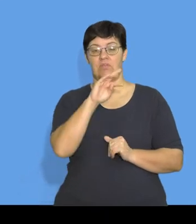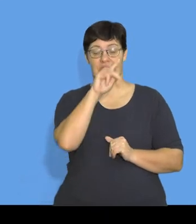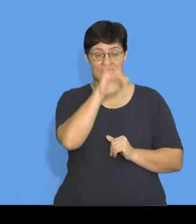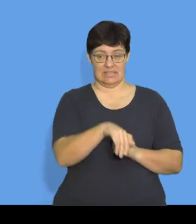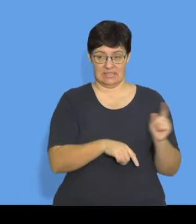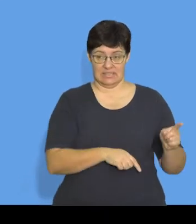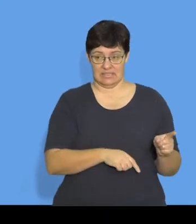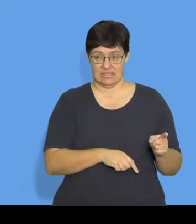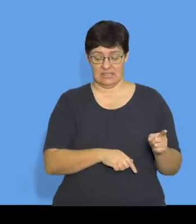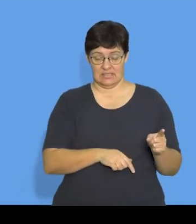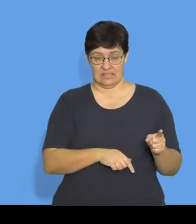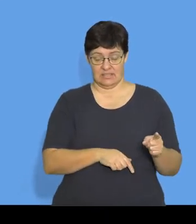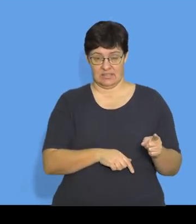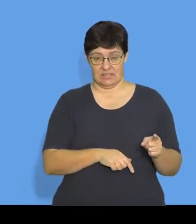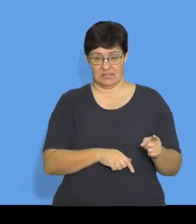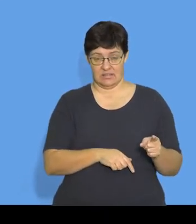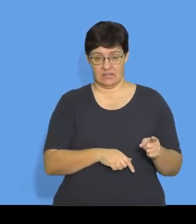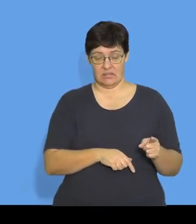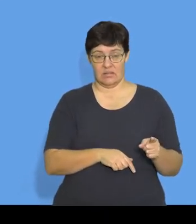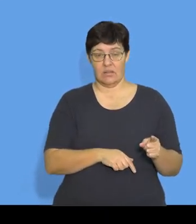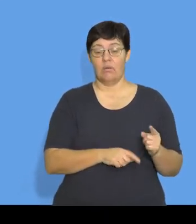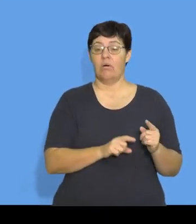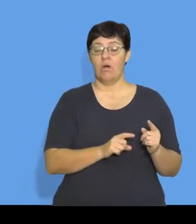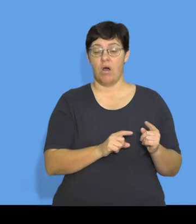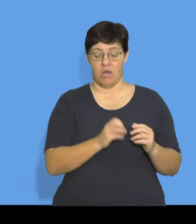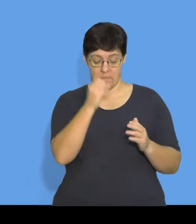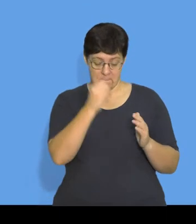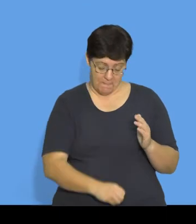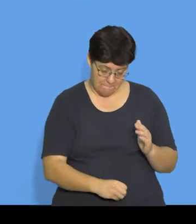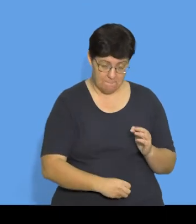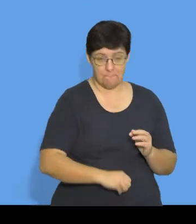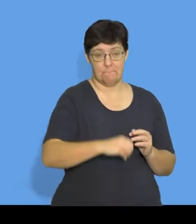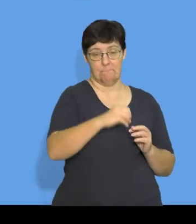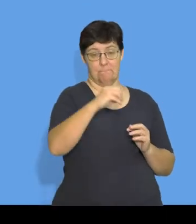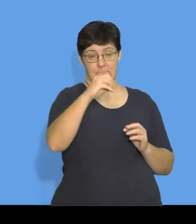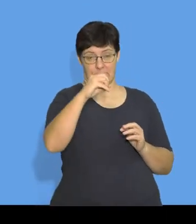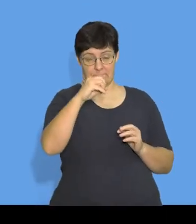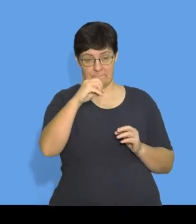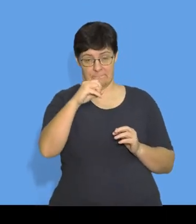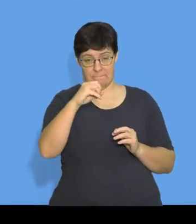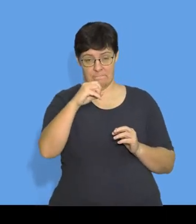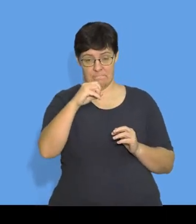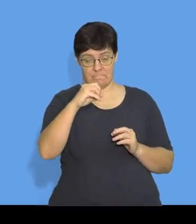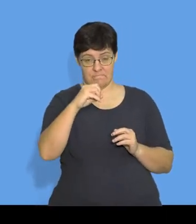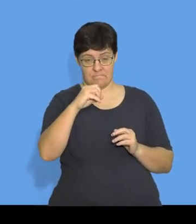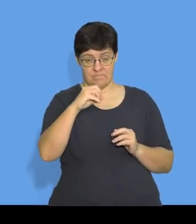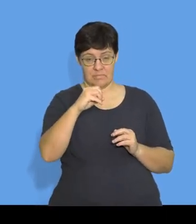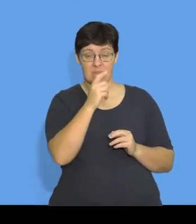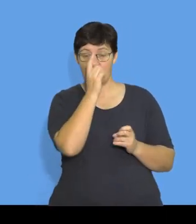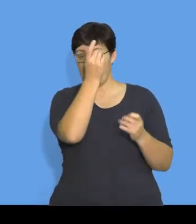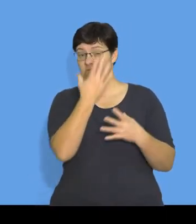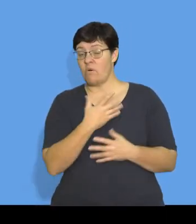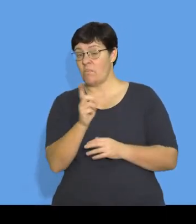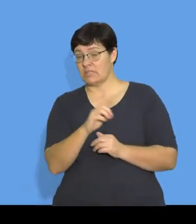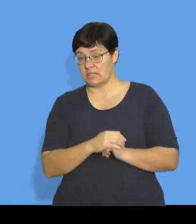velocity that it leaves the floor with. What this graph is telling me, okay, now listen carefully to